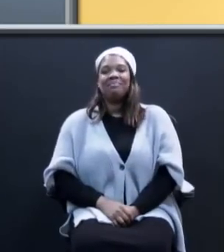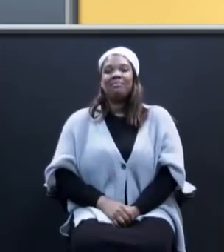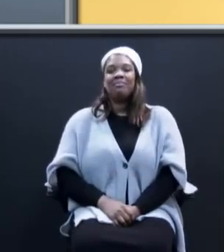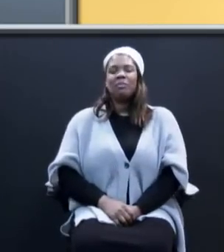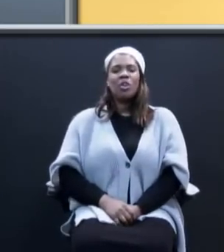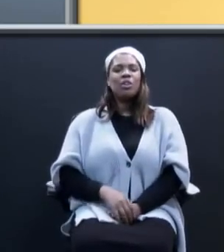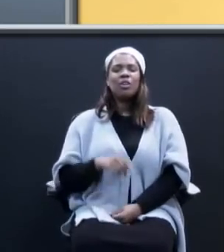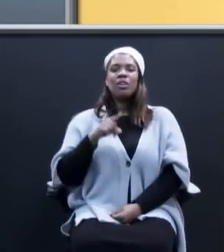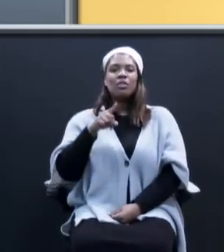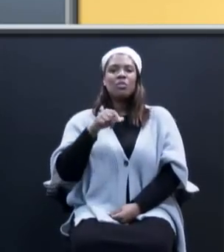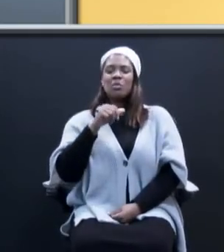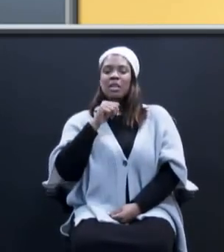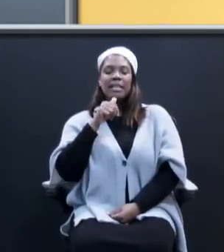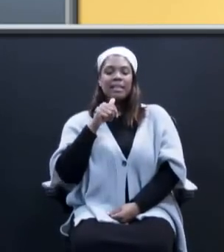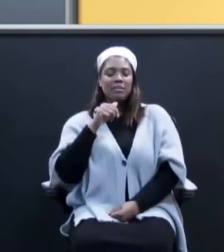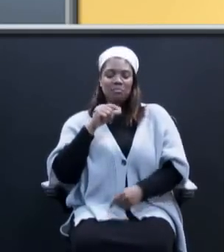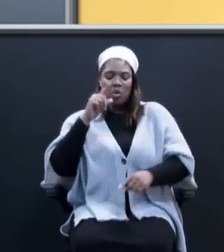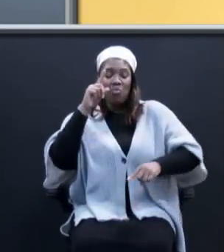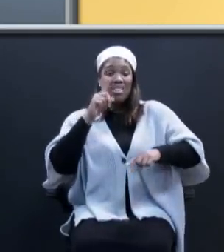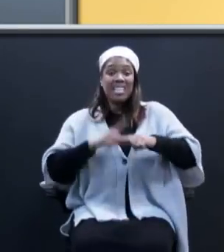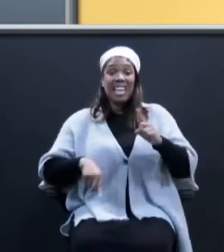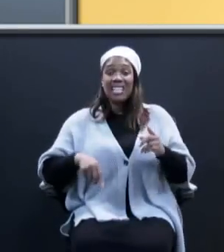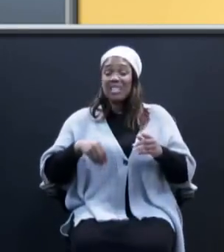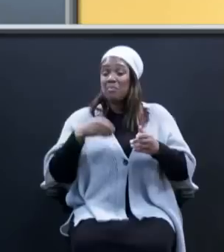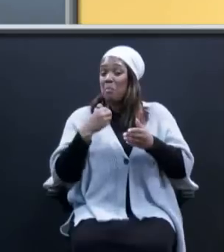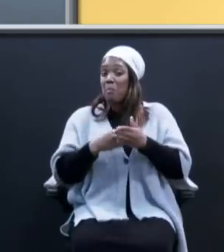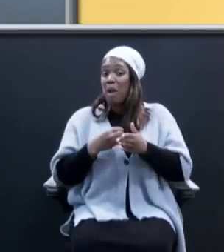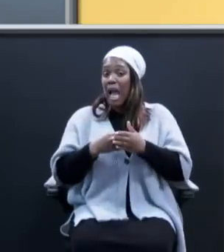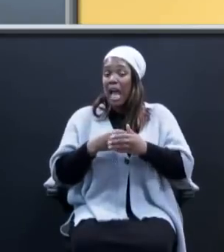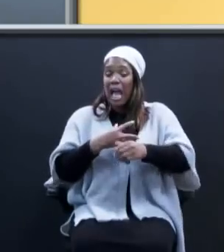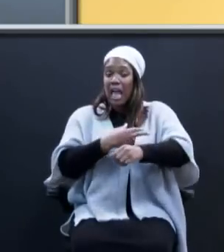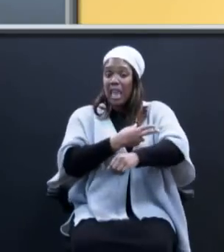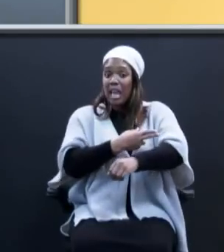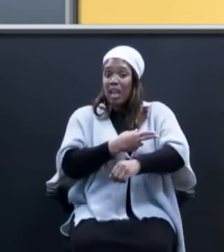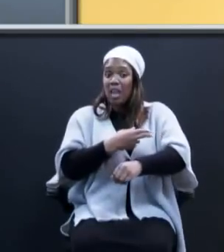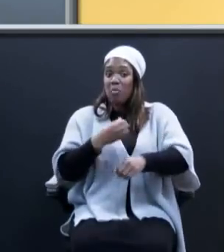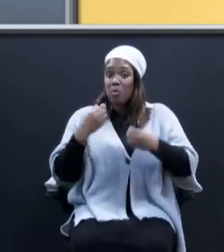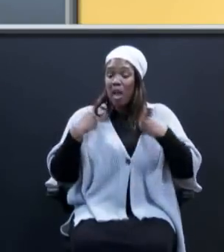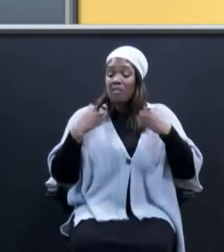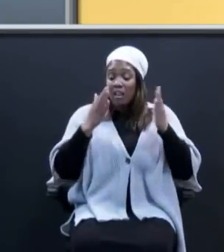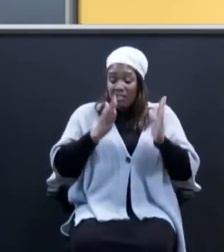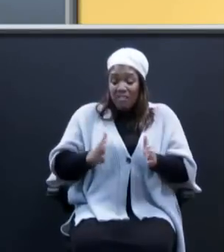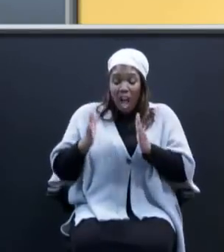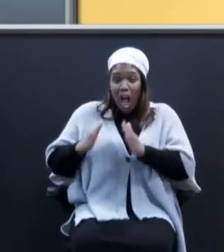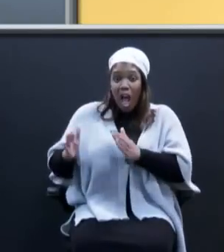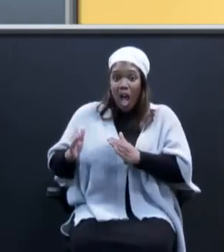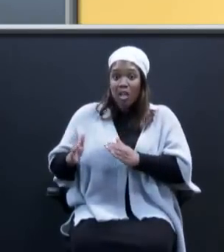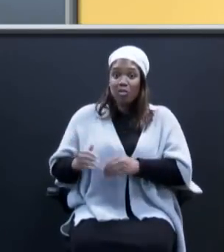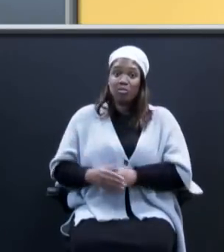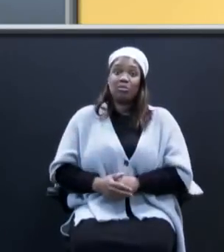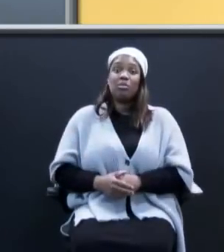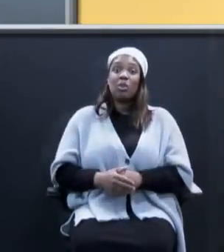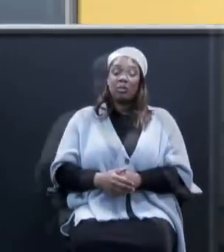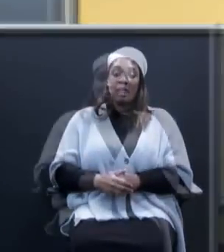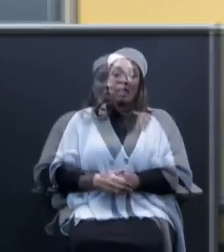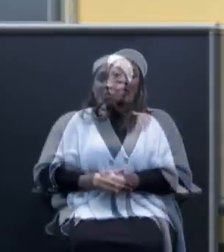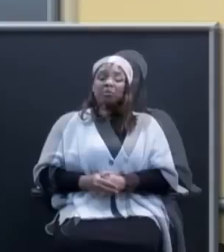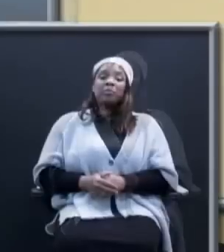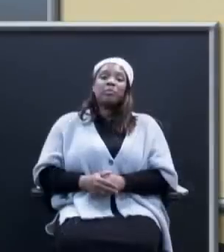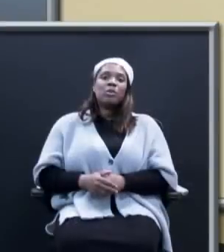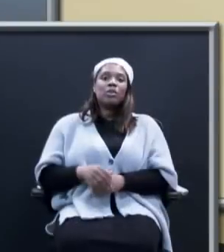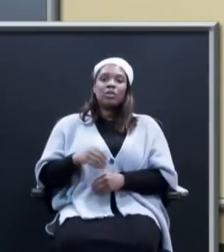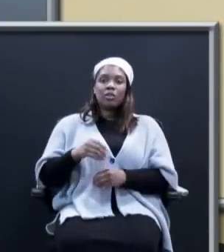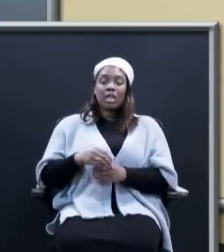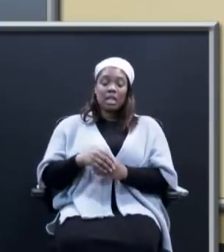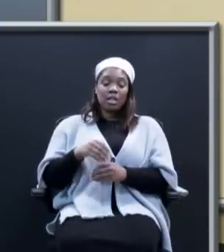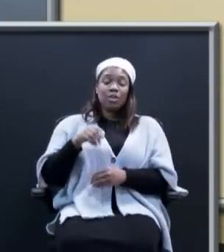You just can't come and buy no lamb. You got to do it like that. What verse was that? We have verse 7. Go ahead and read. And they shall take of the blood